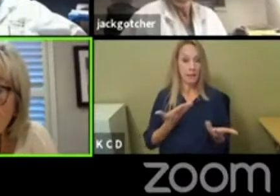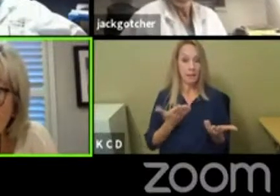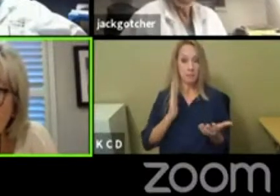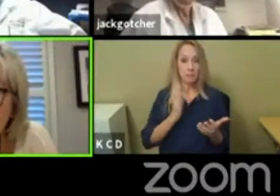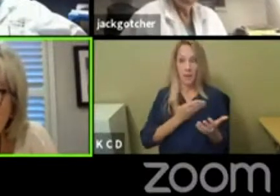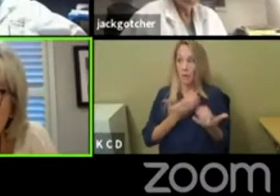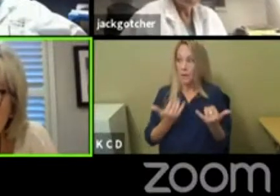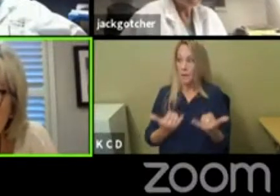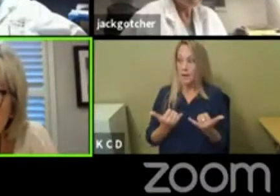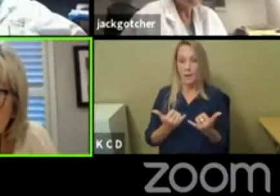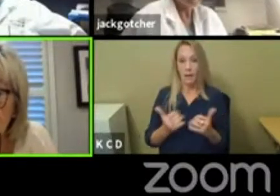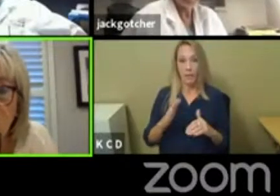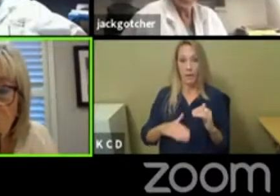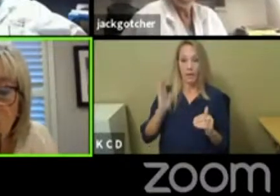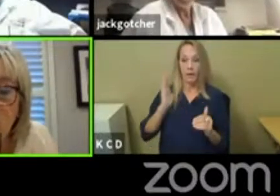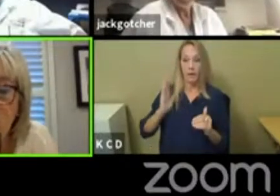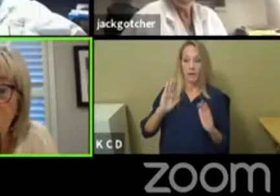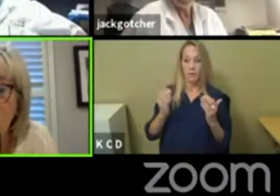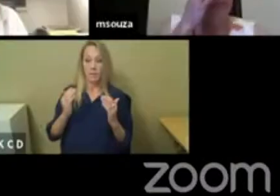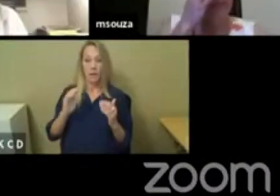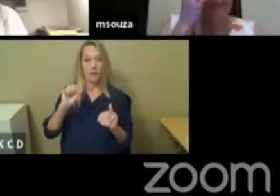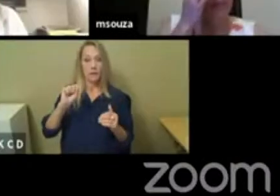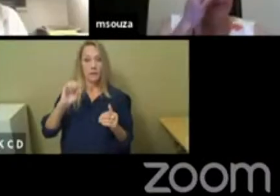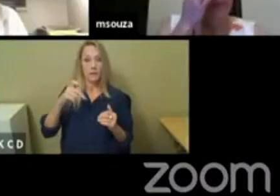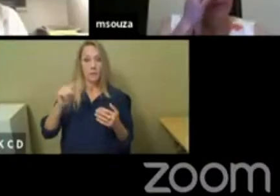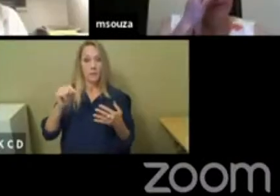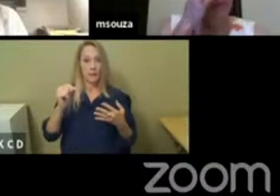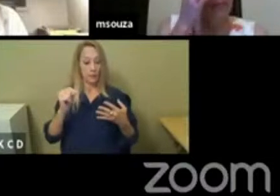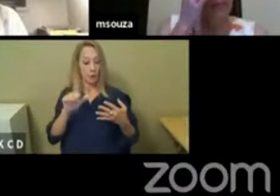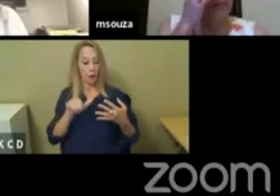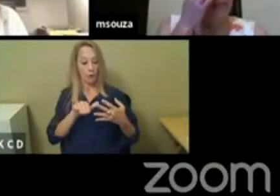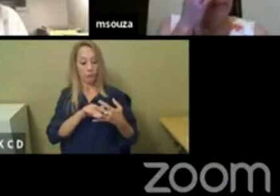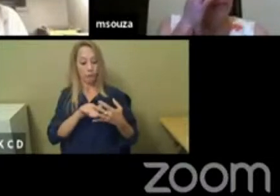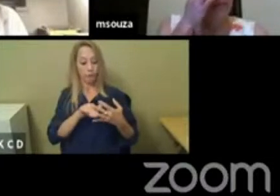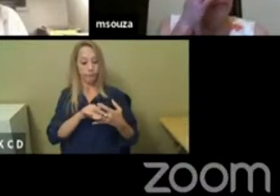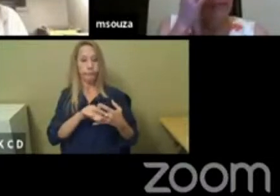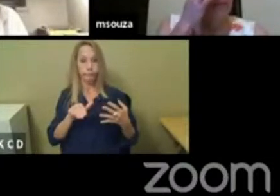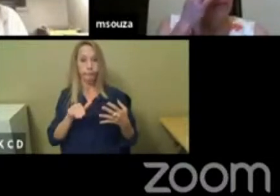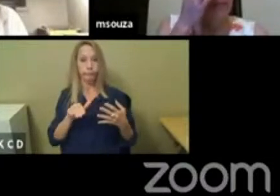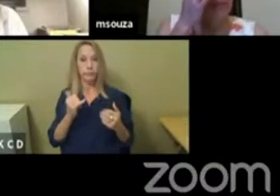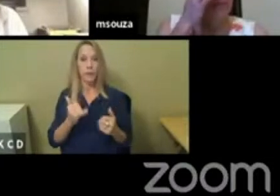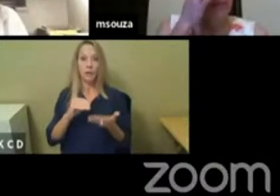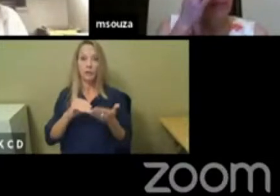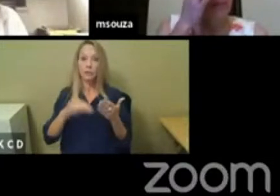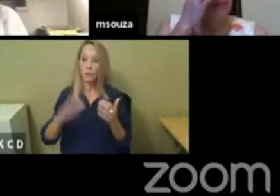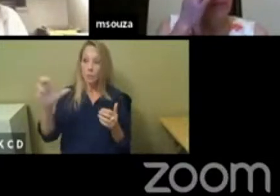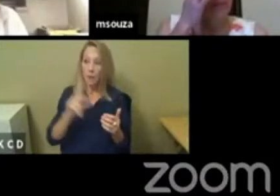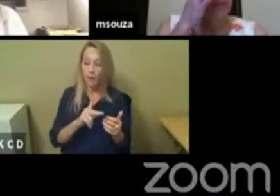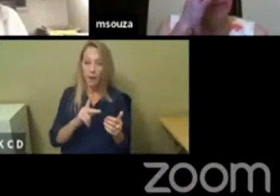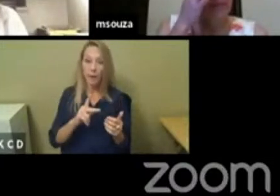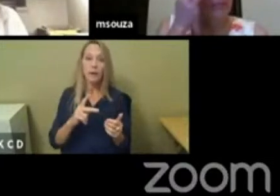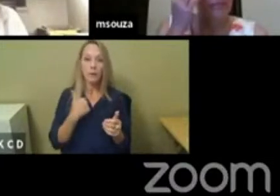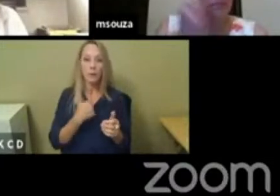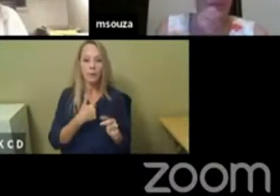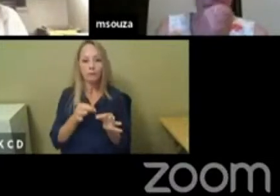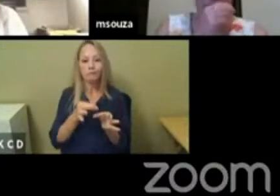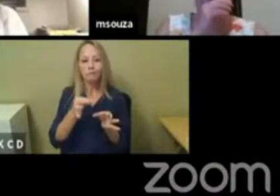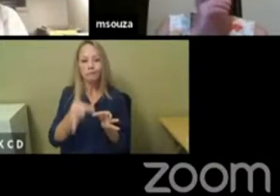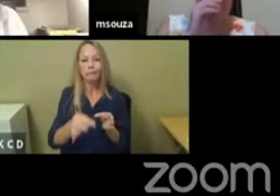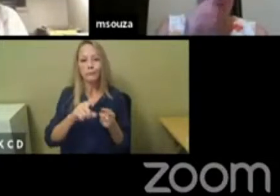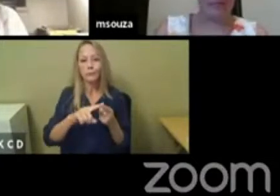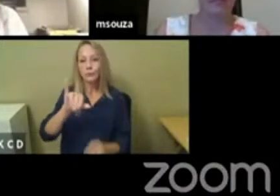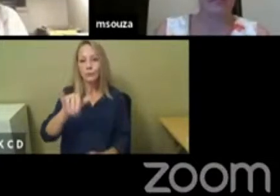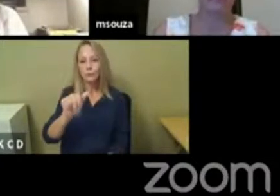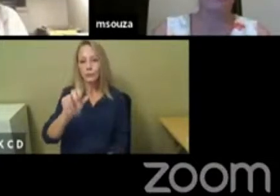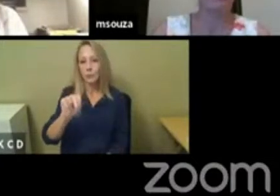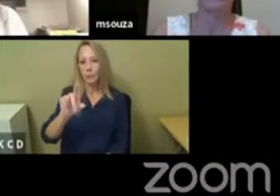where we were in the middle of September. As we bring students back, we've delayed the return to campus until January 20th is when